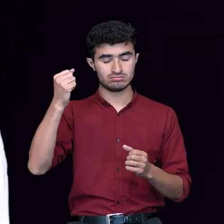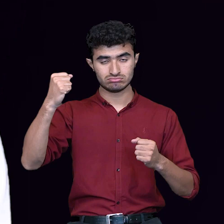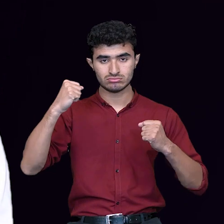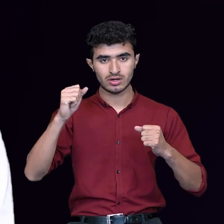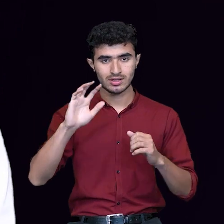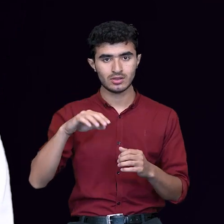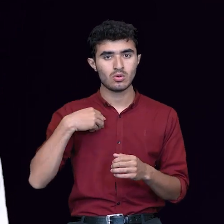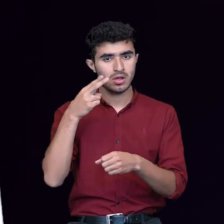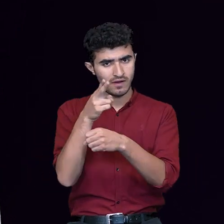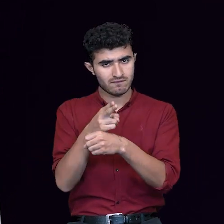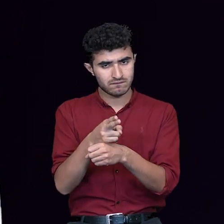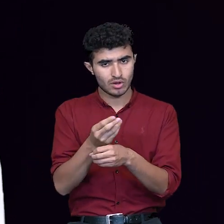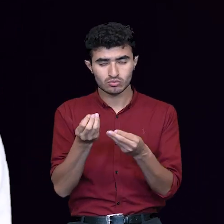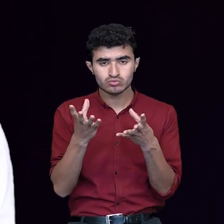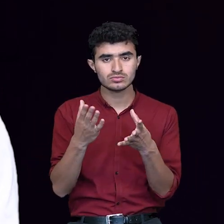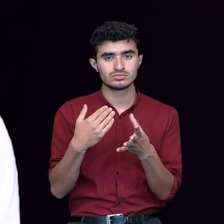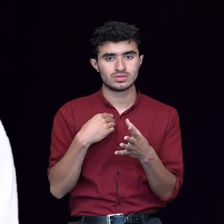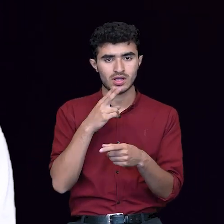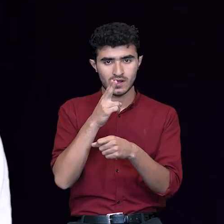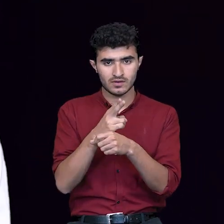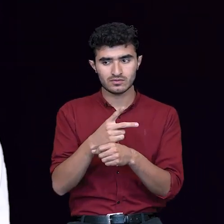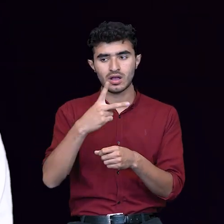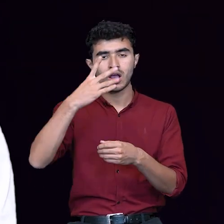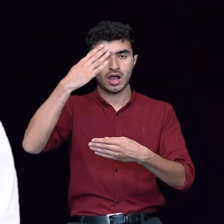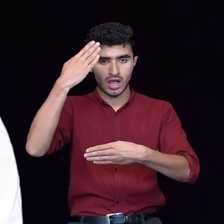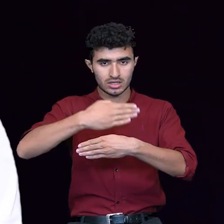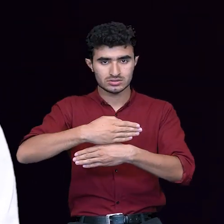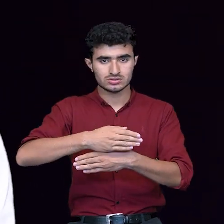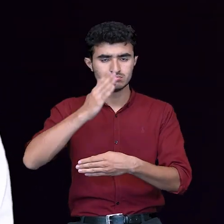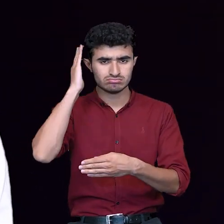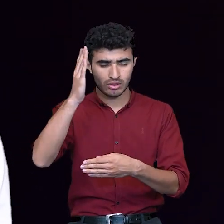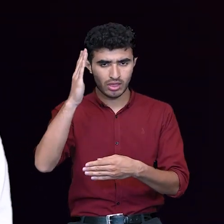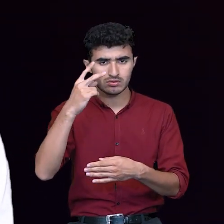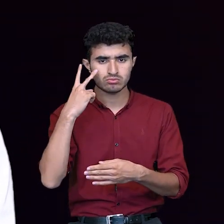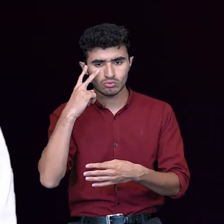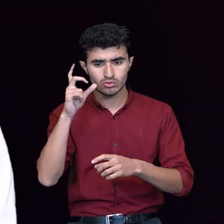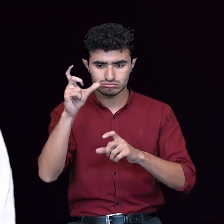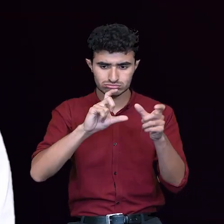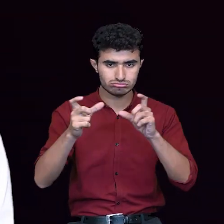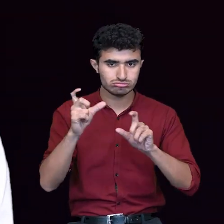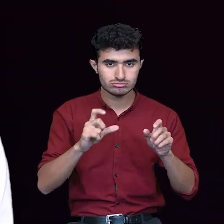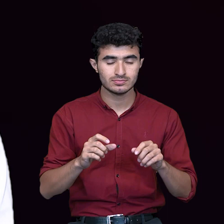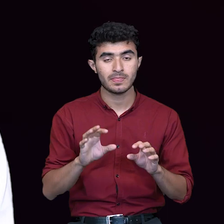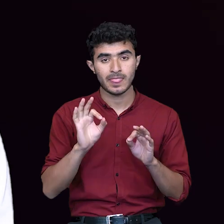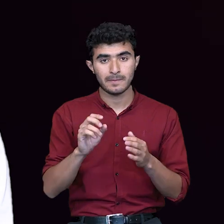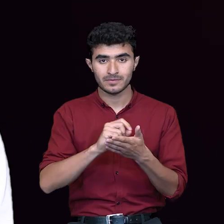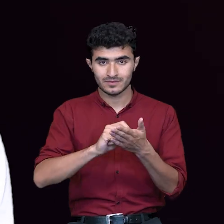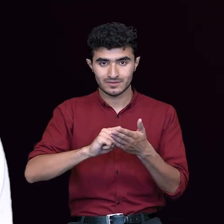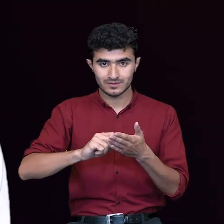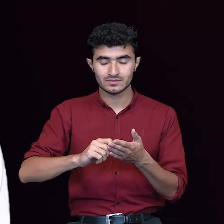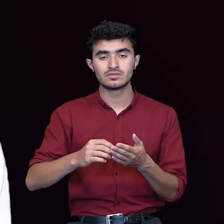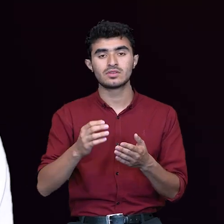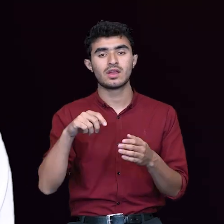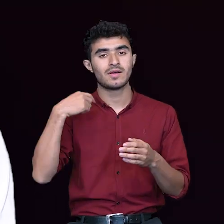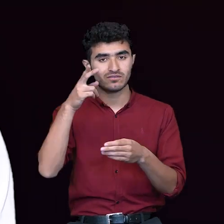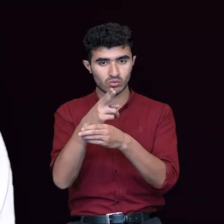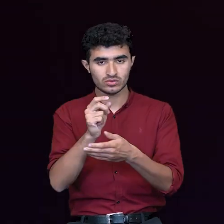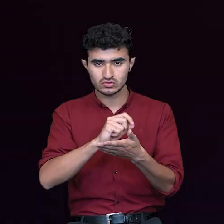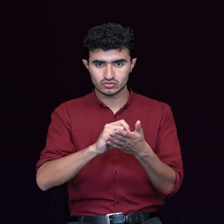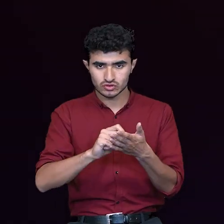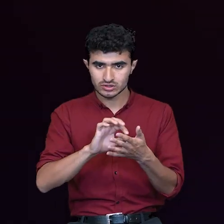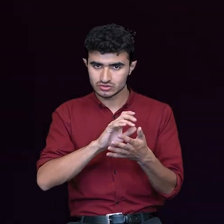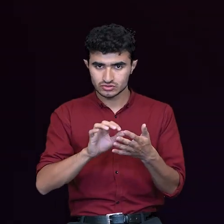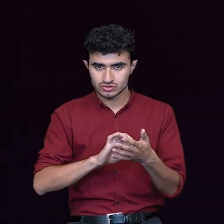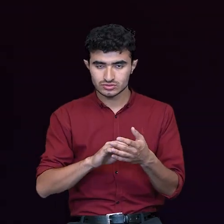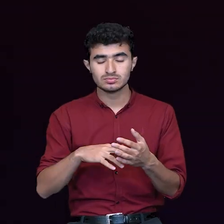don't let all those years go to waste and all that you've learned from simply watching the TV. So since then I've just been fascinated with it,